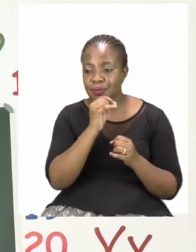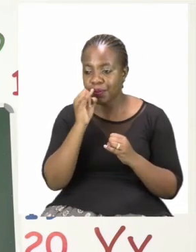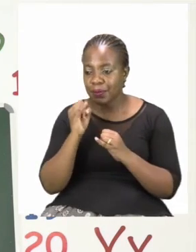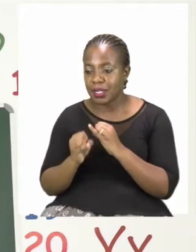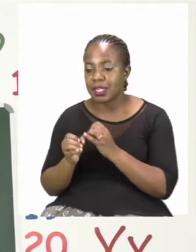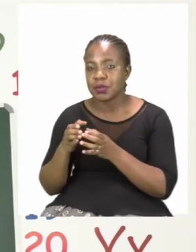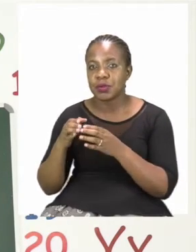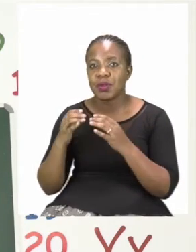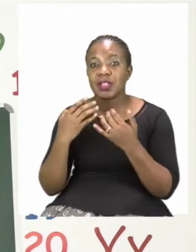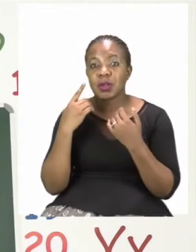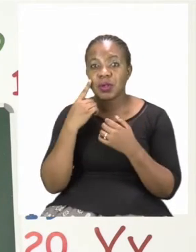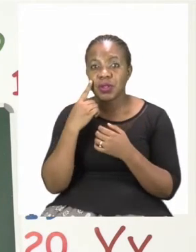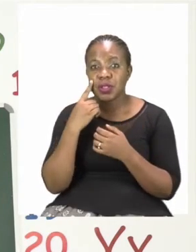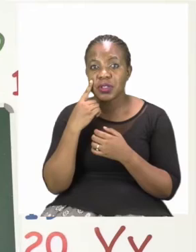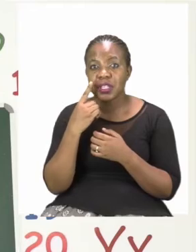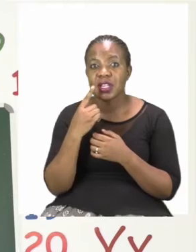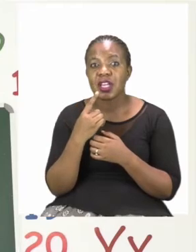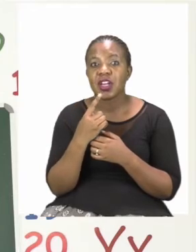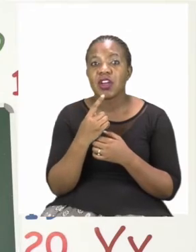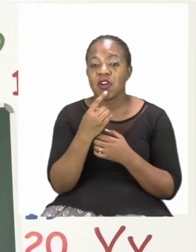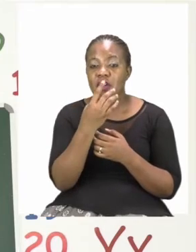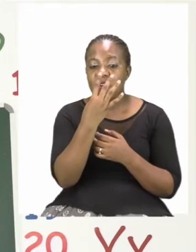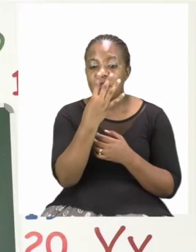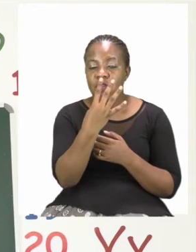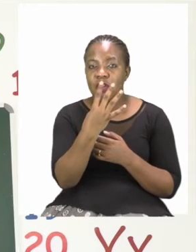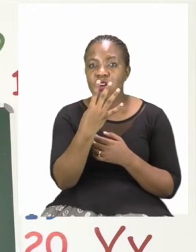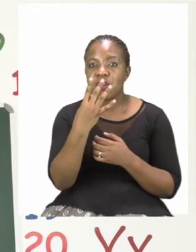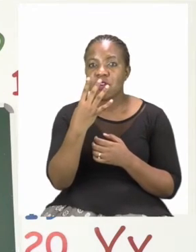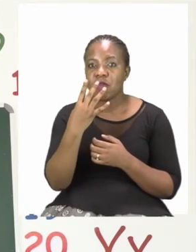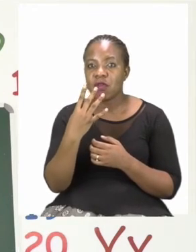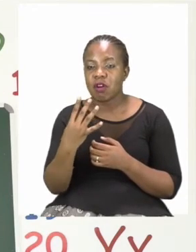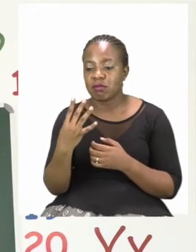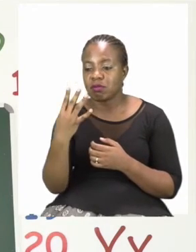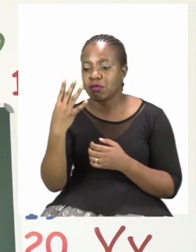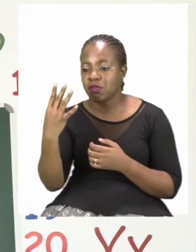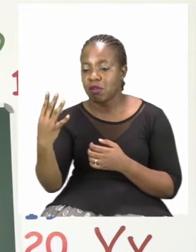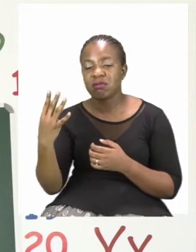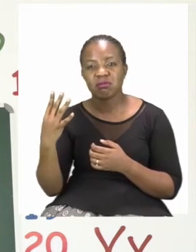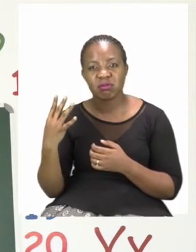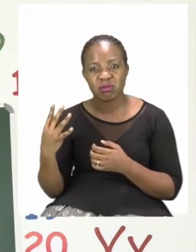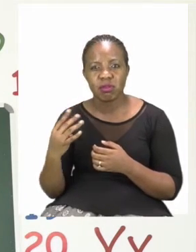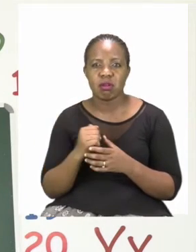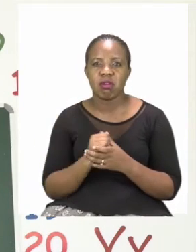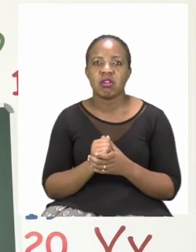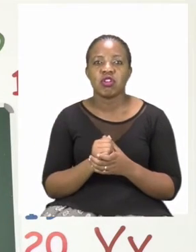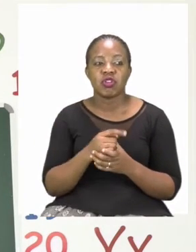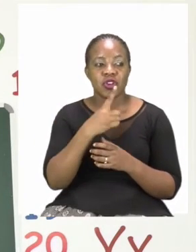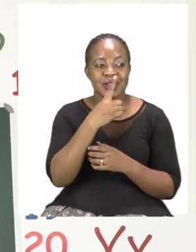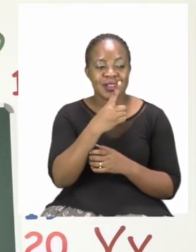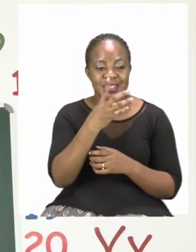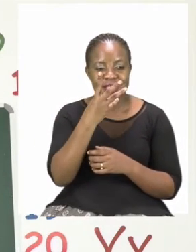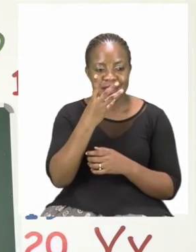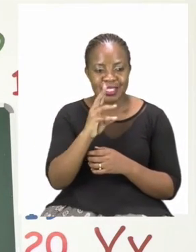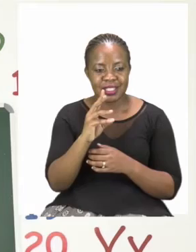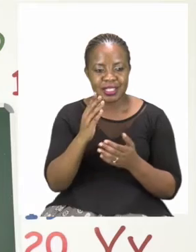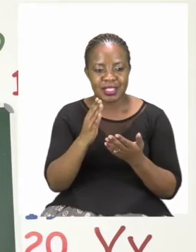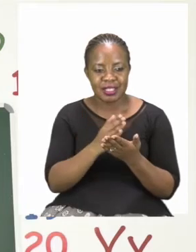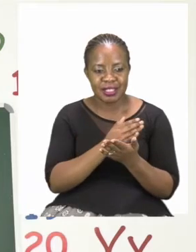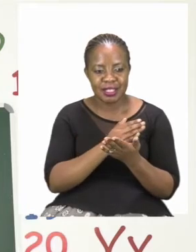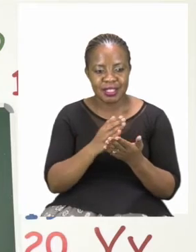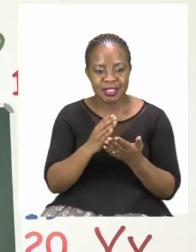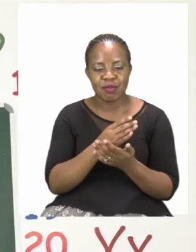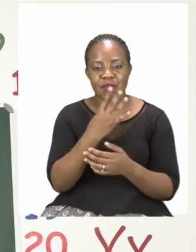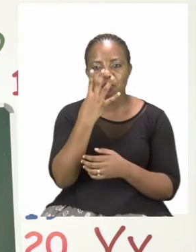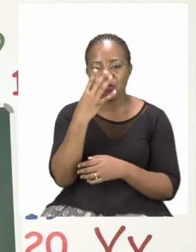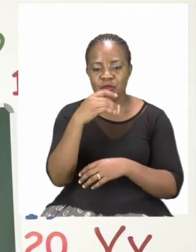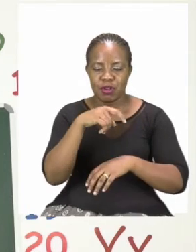Now, I have moved all my 16 seeds into the pots. Remember,